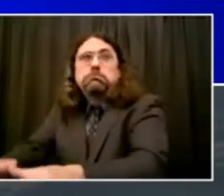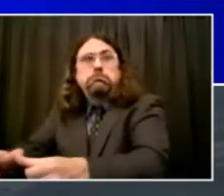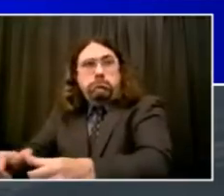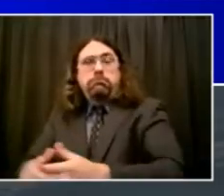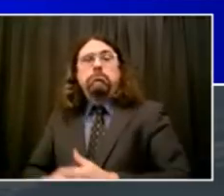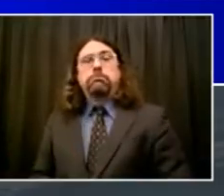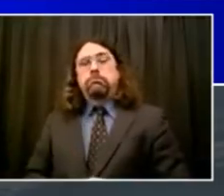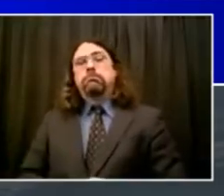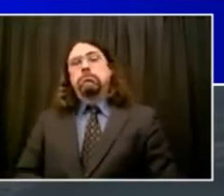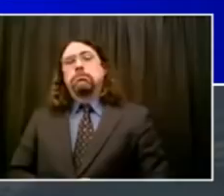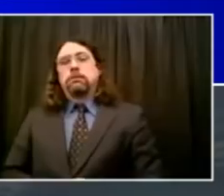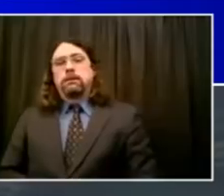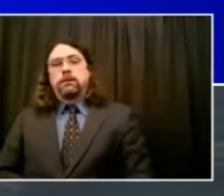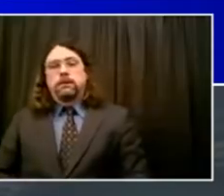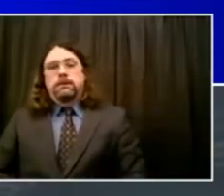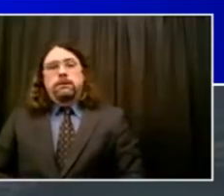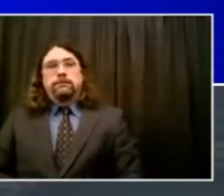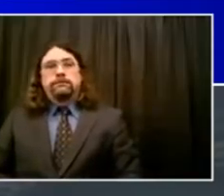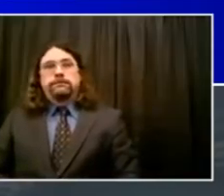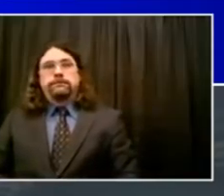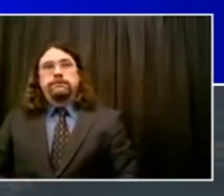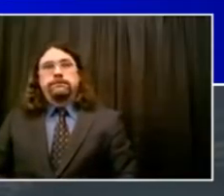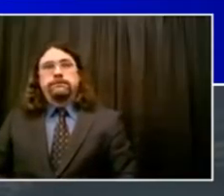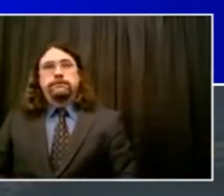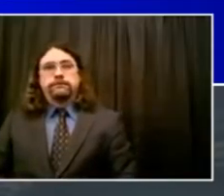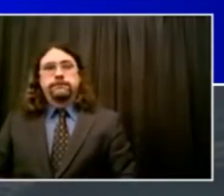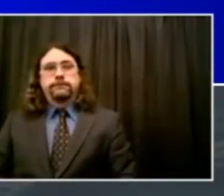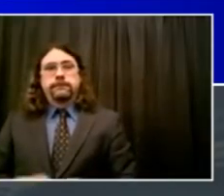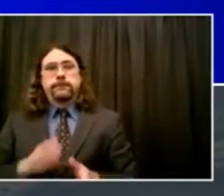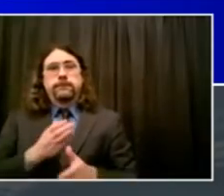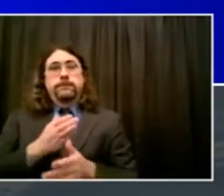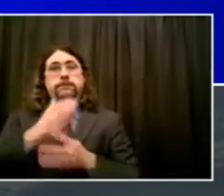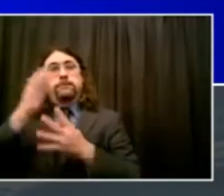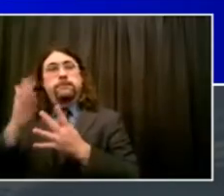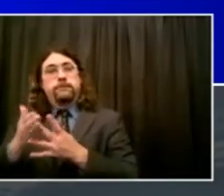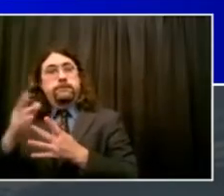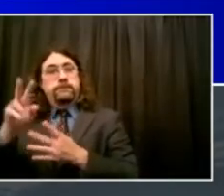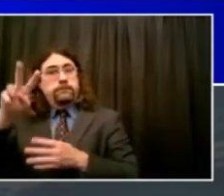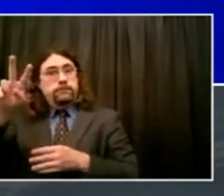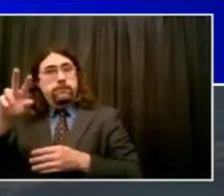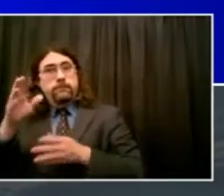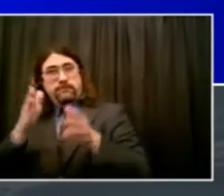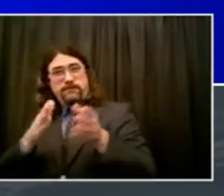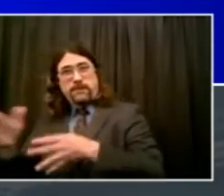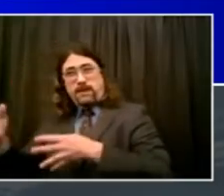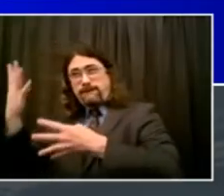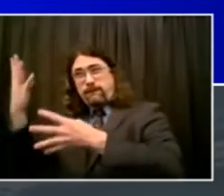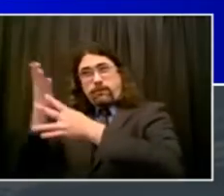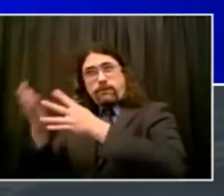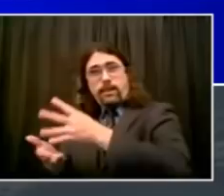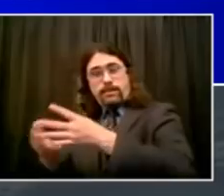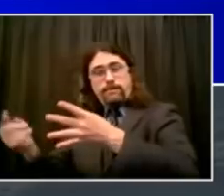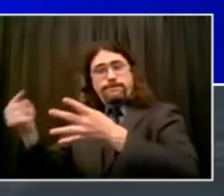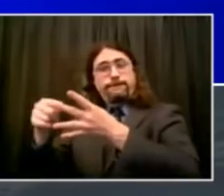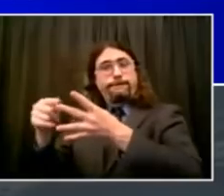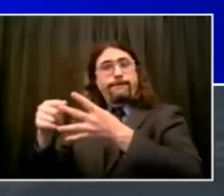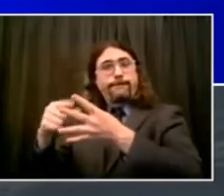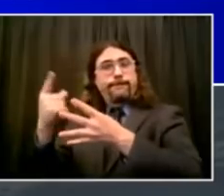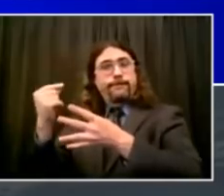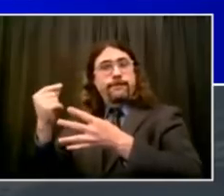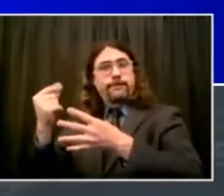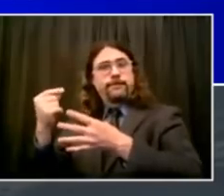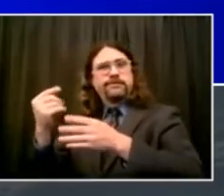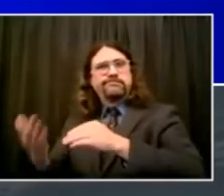Second part, we're going to provide more staff. So here's what happens. When you start doing more and more testing, you